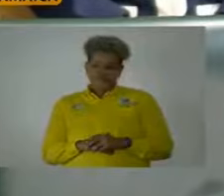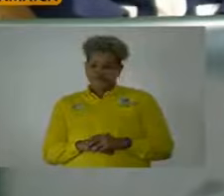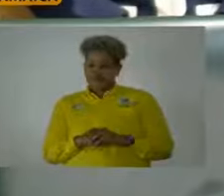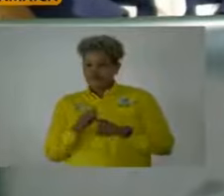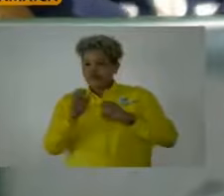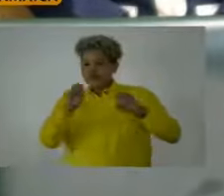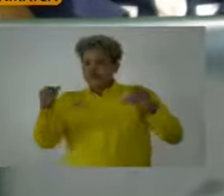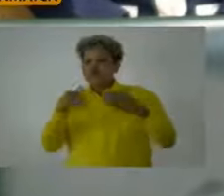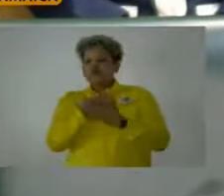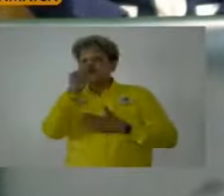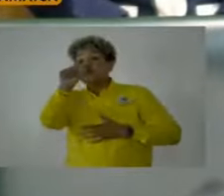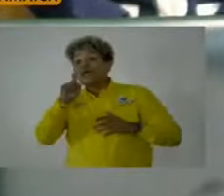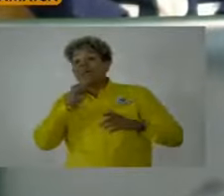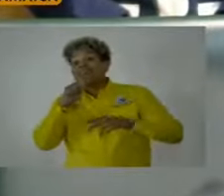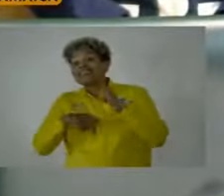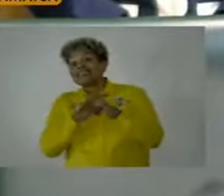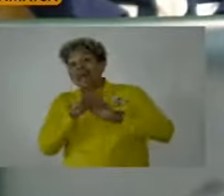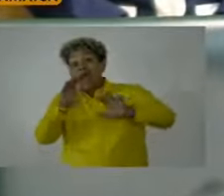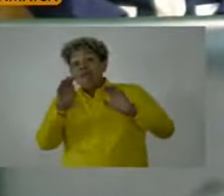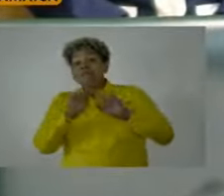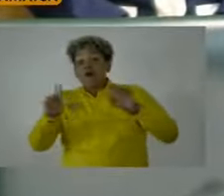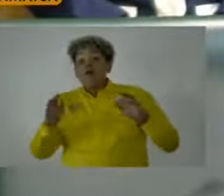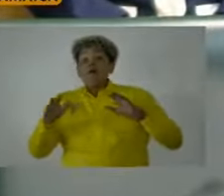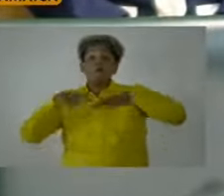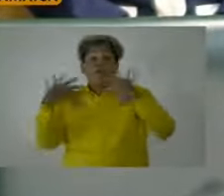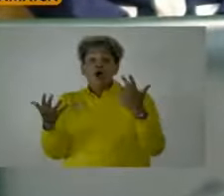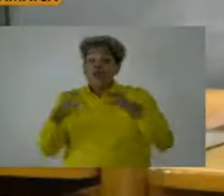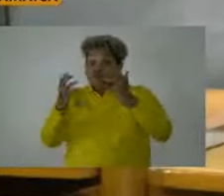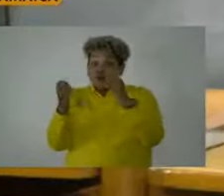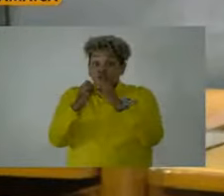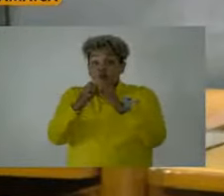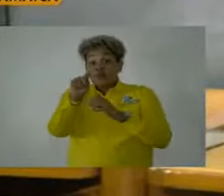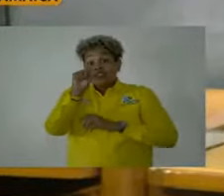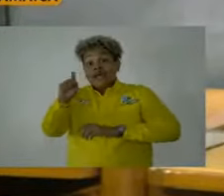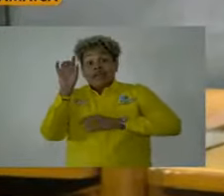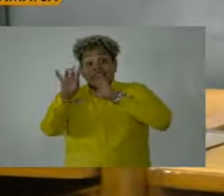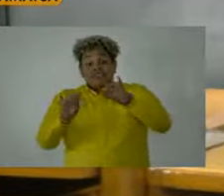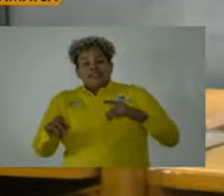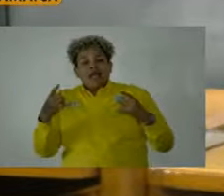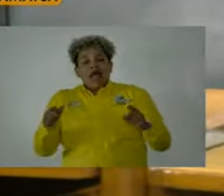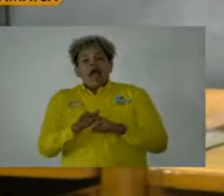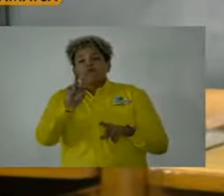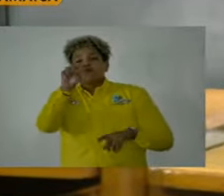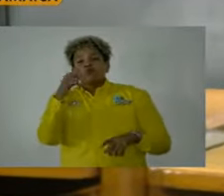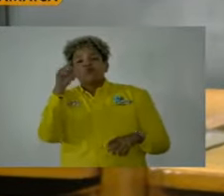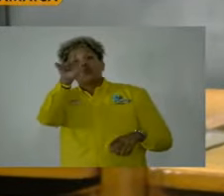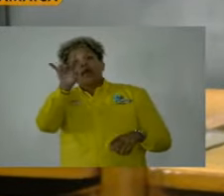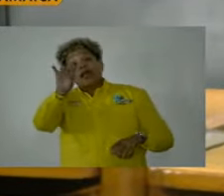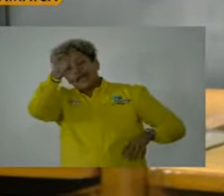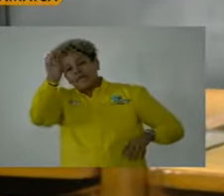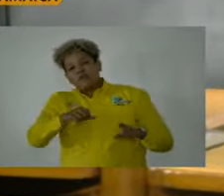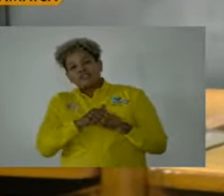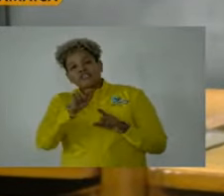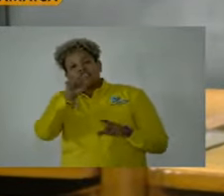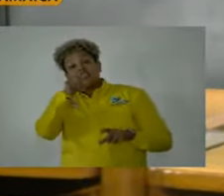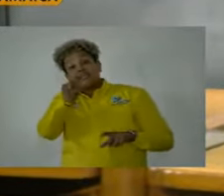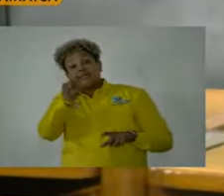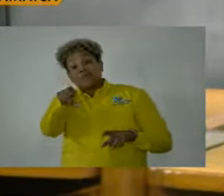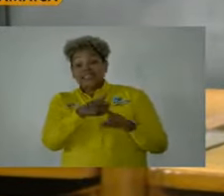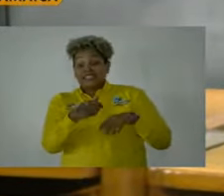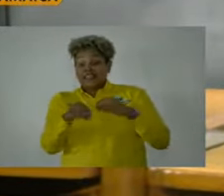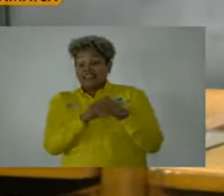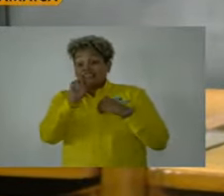No new tax types, but much, much more taxes. 28% of GDP